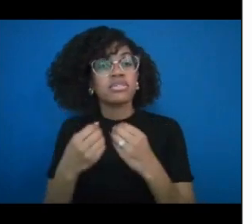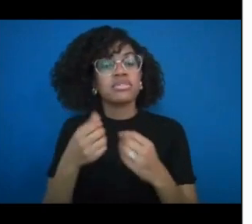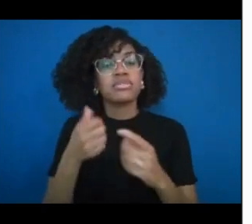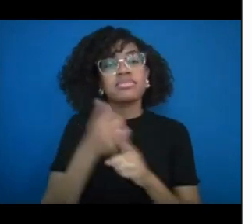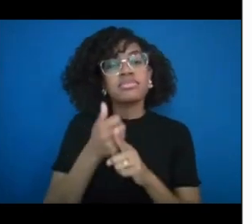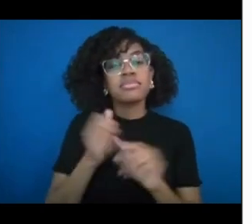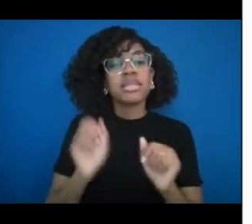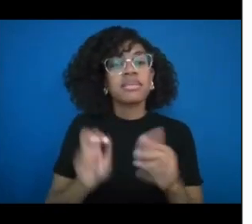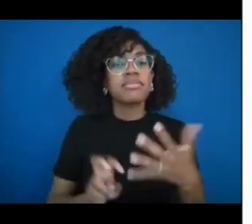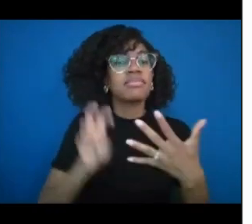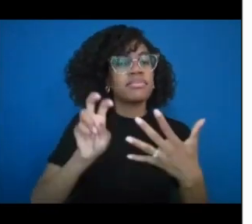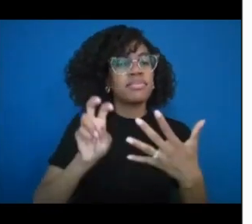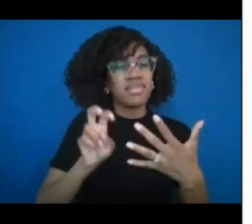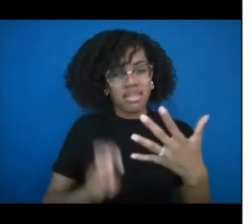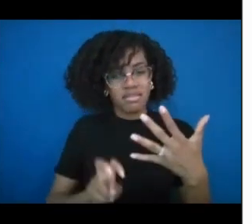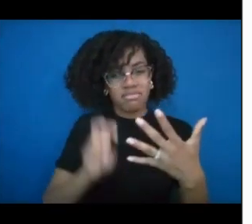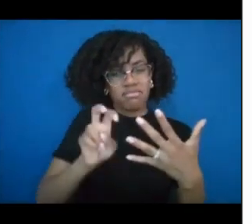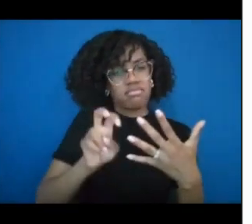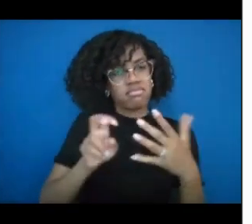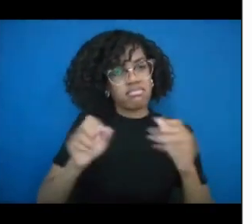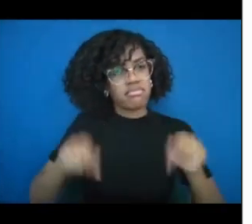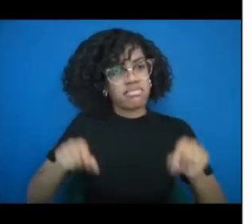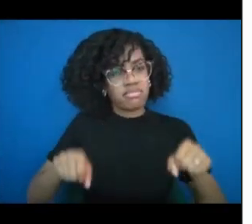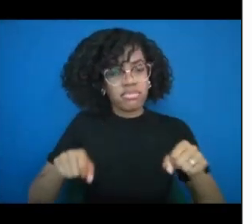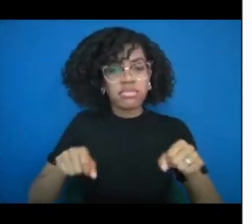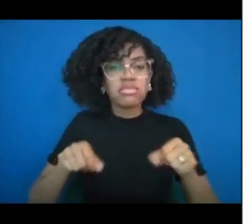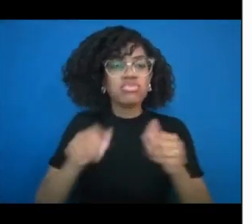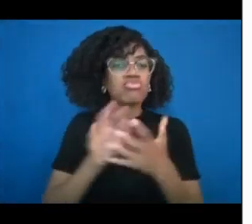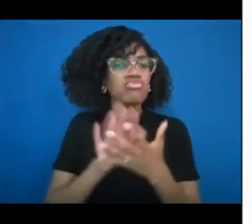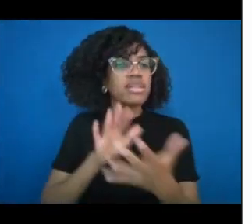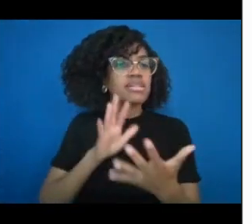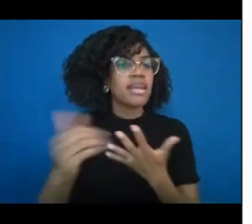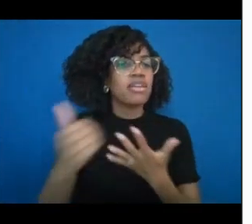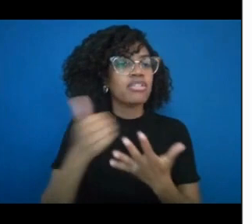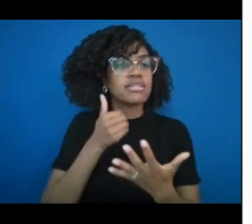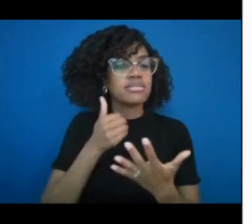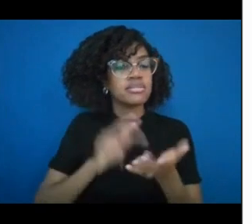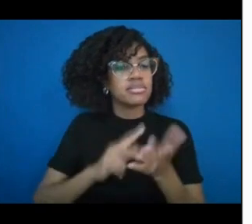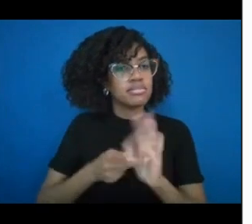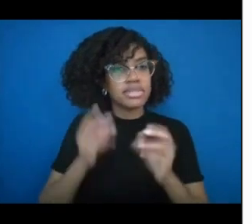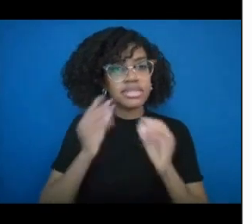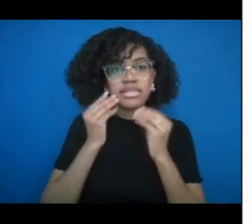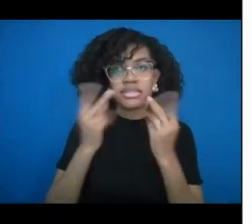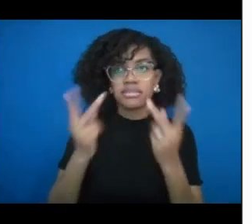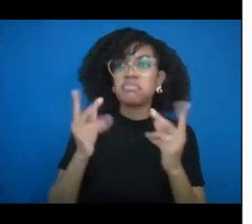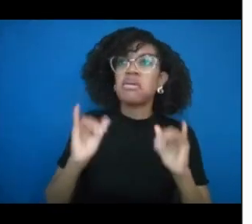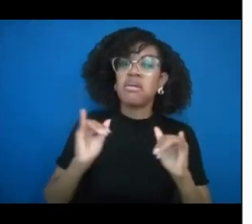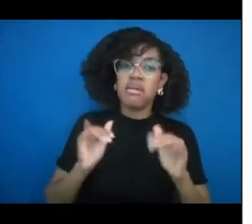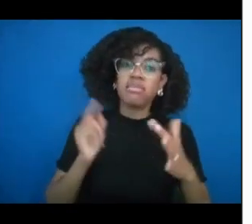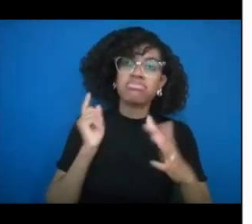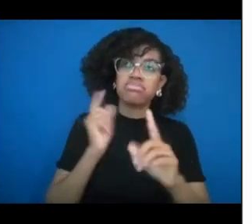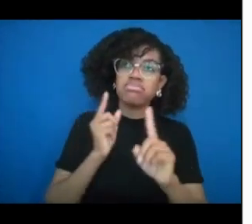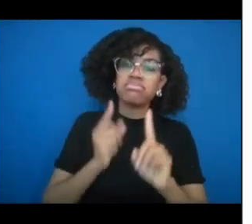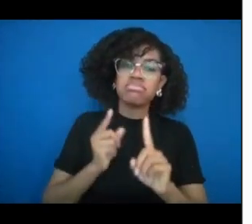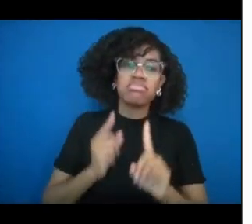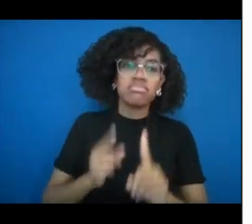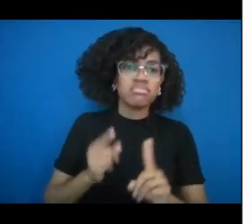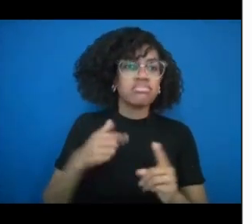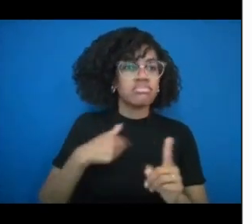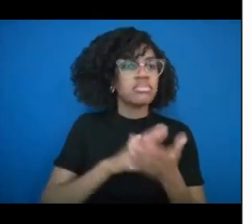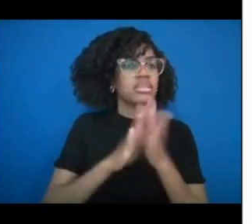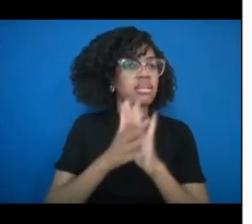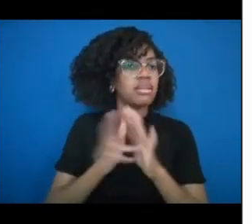or advancement opportunities, and they have access to quality employer or labor management provided training